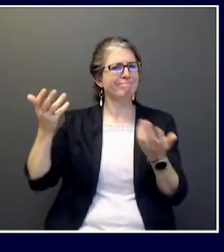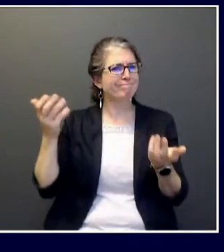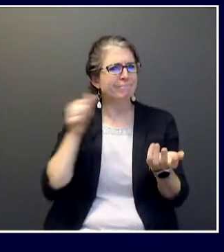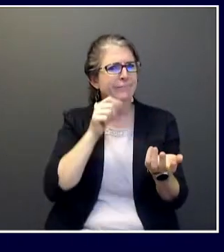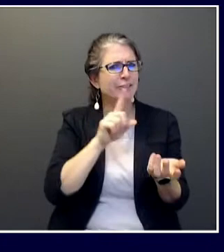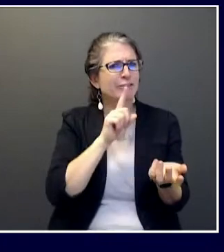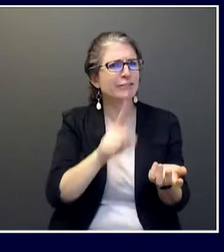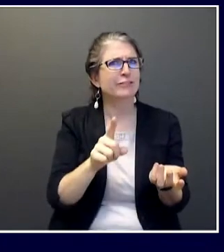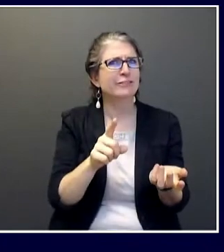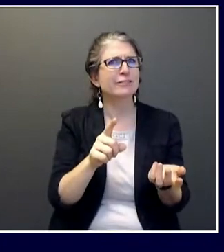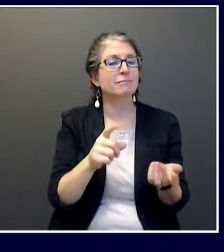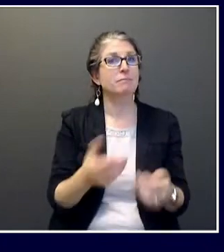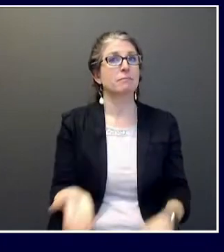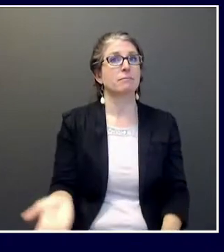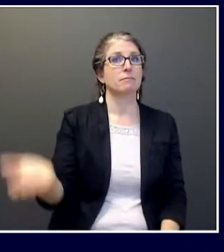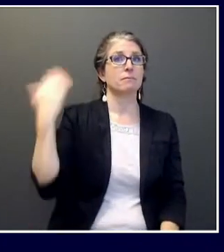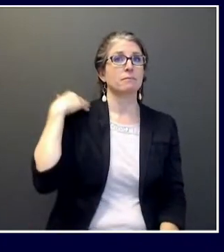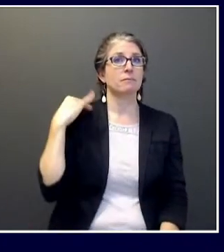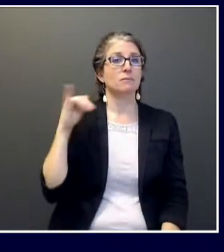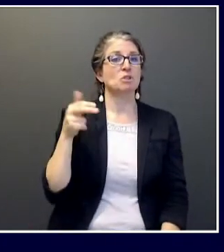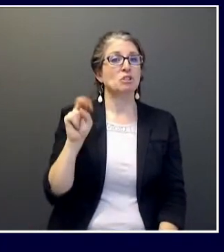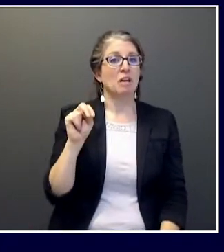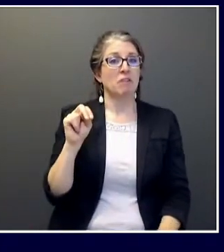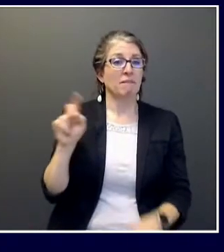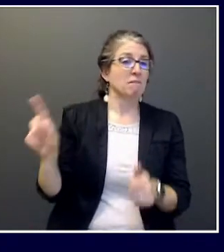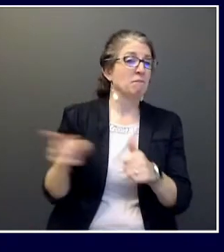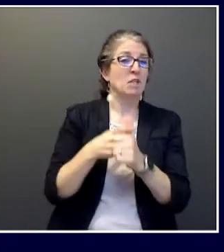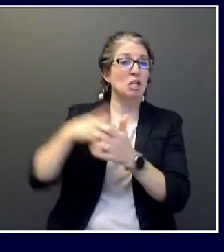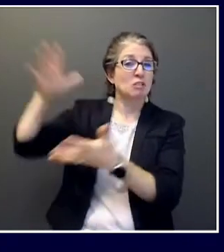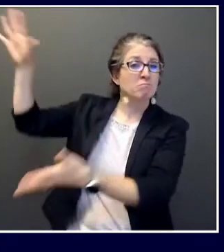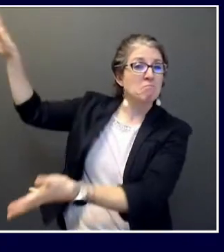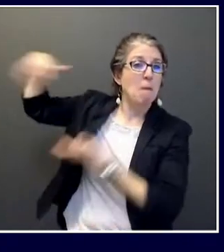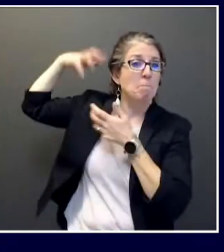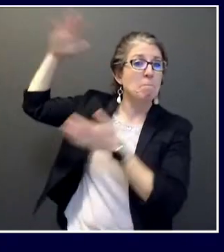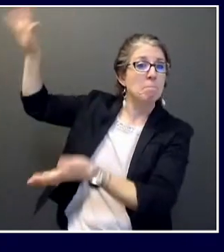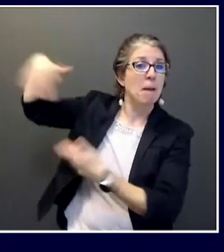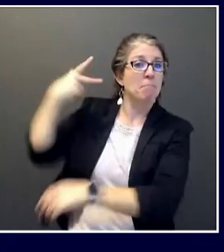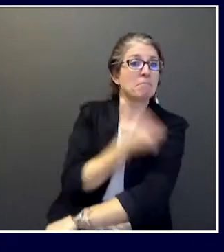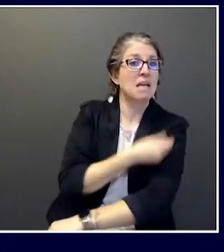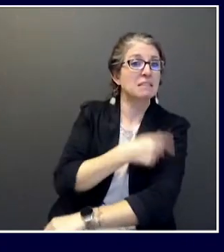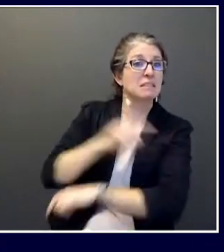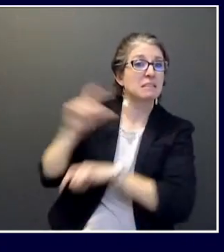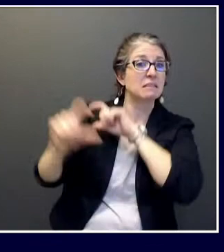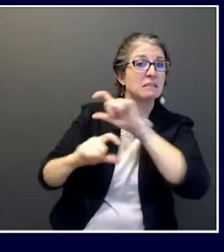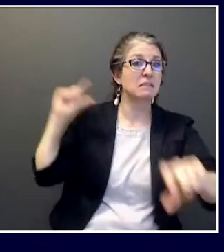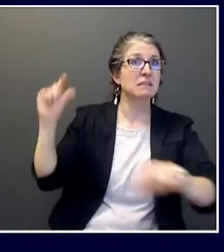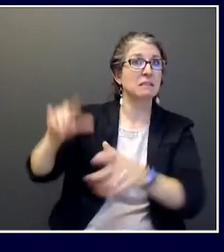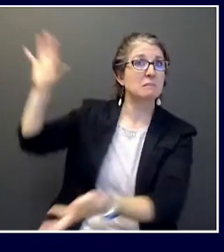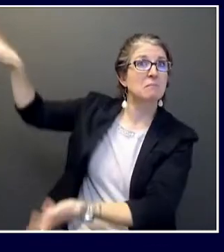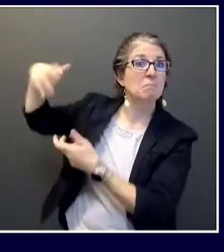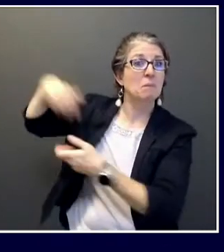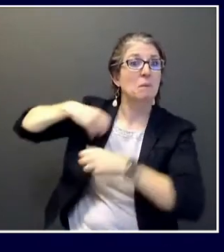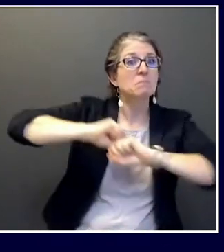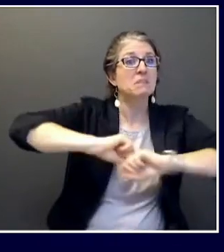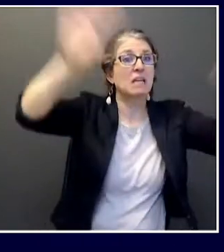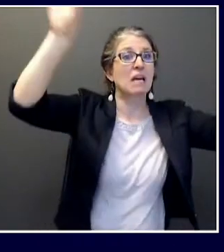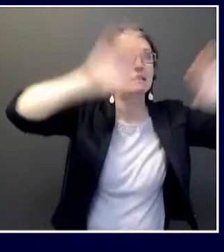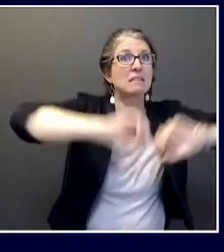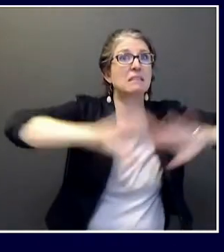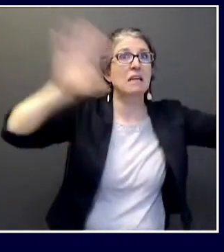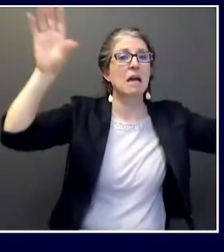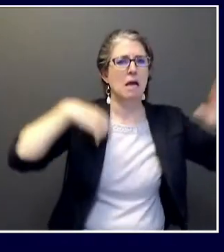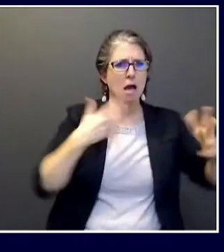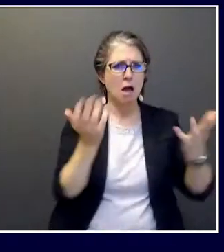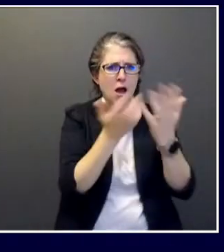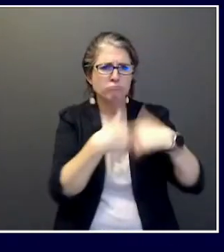we were first getting the vaccines. Some of the most organized and ardent providers in the state of Maine were providers